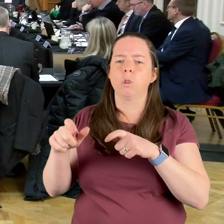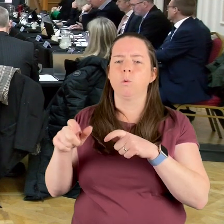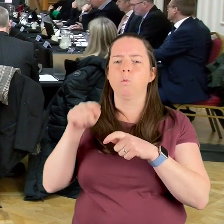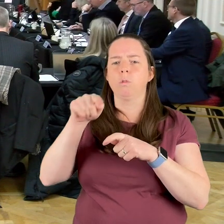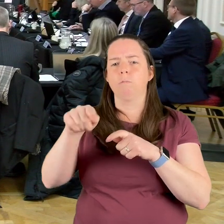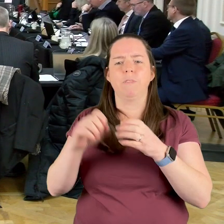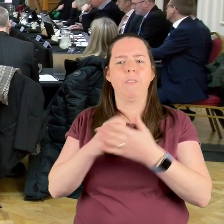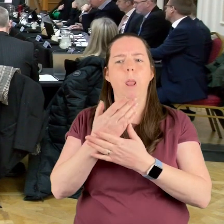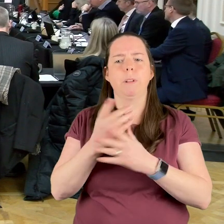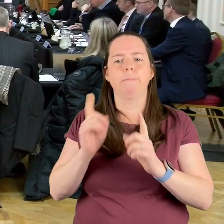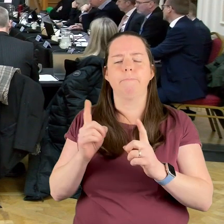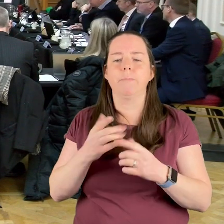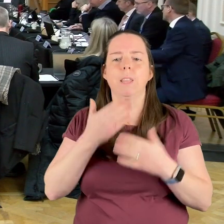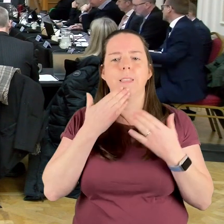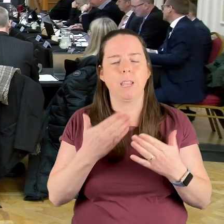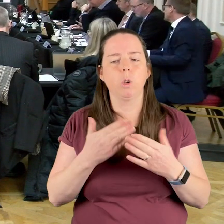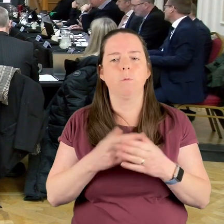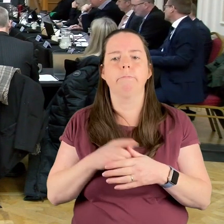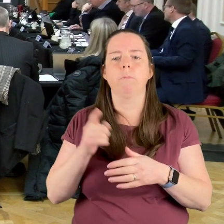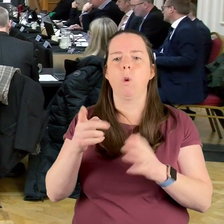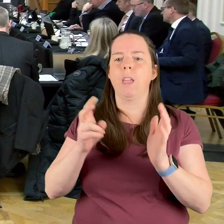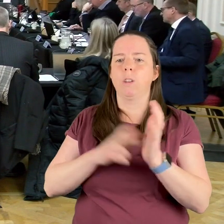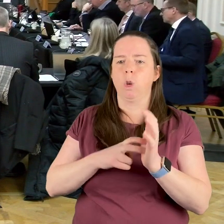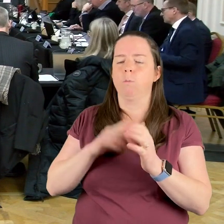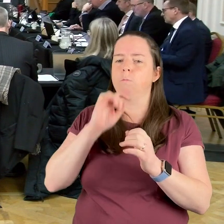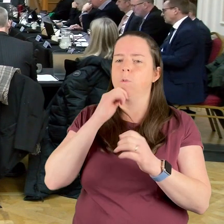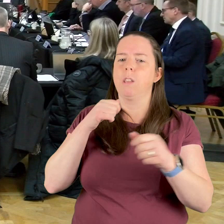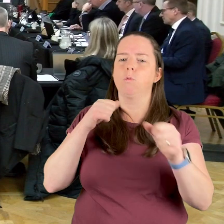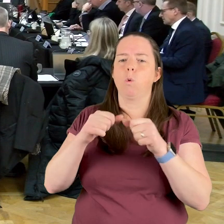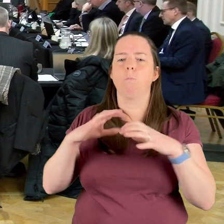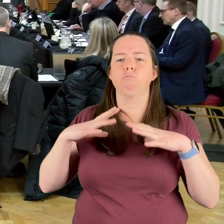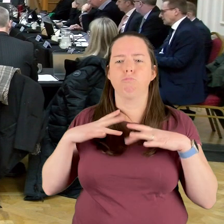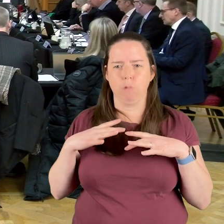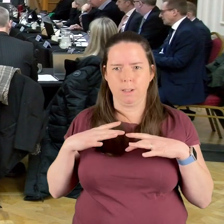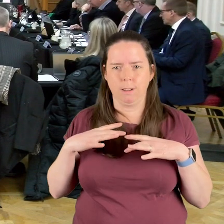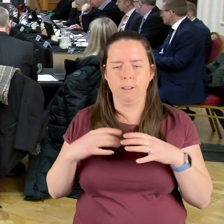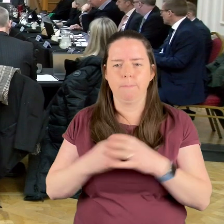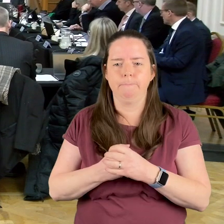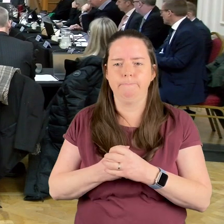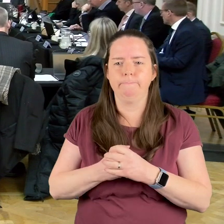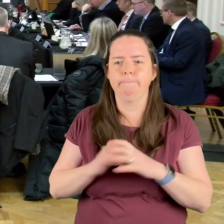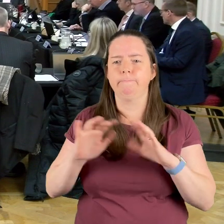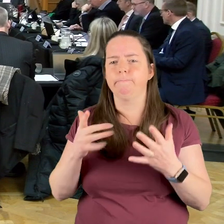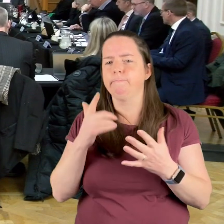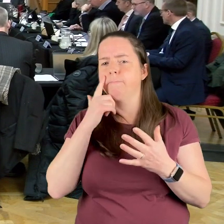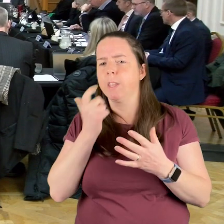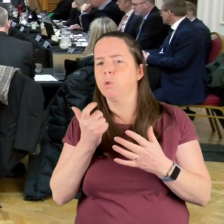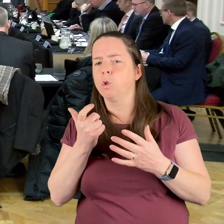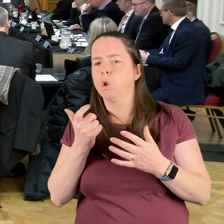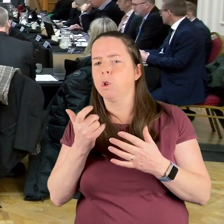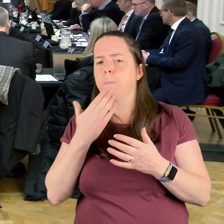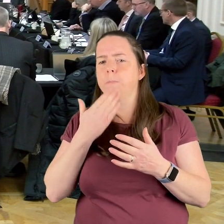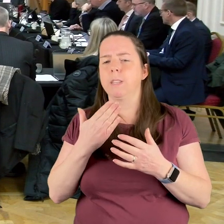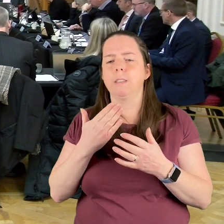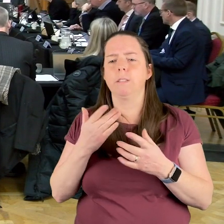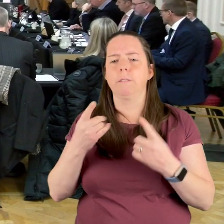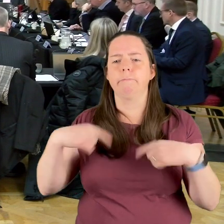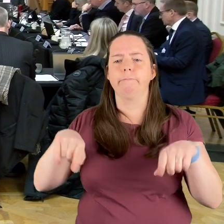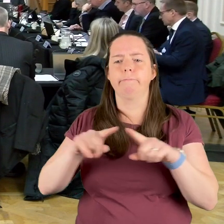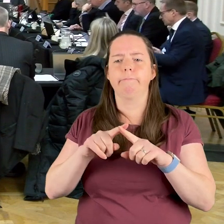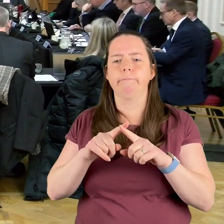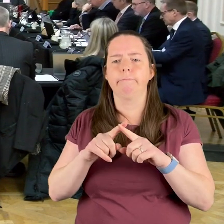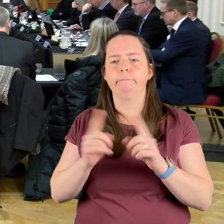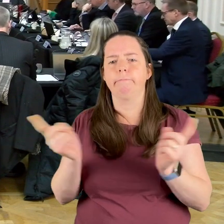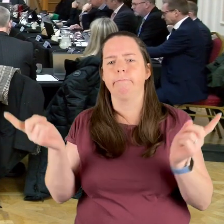and development of the APC and support the continued development of it? Thank you. And on that note, we'll